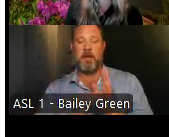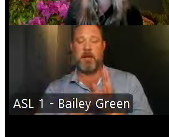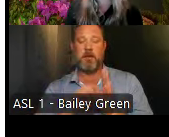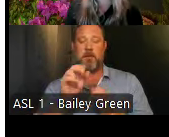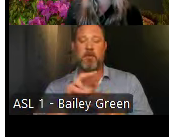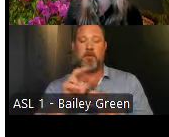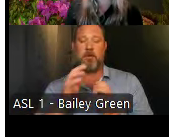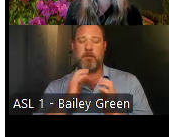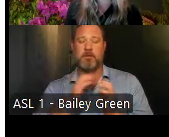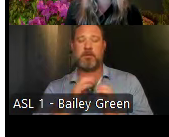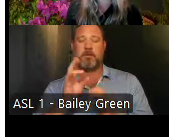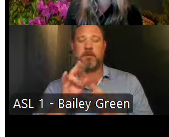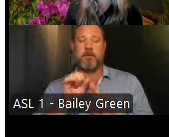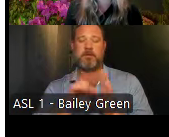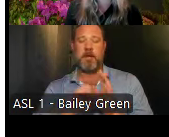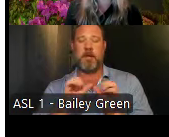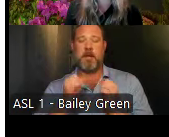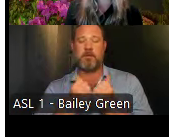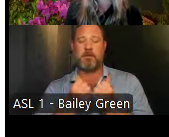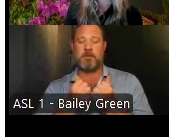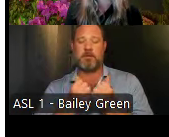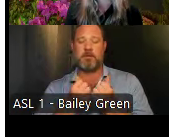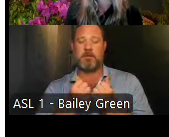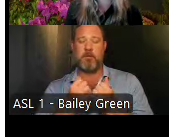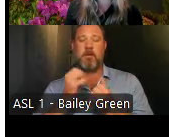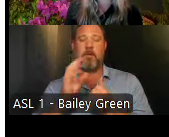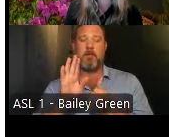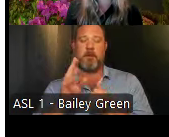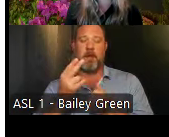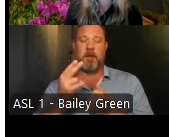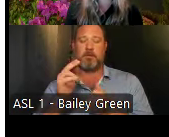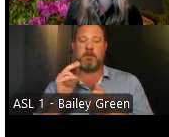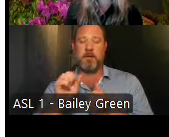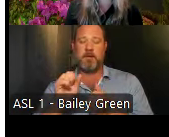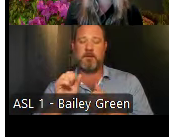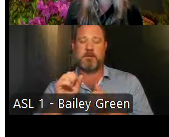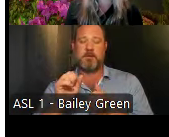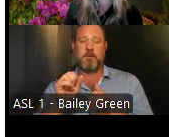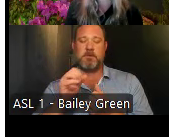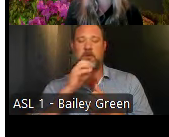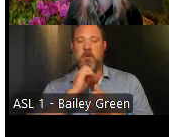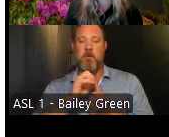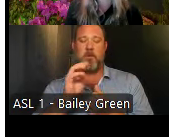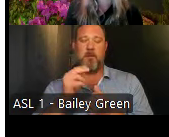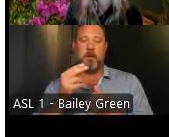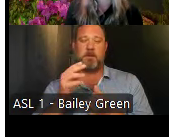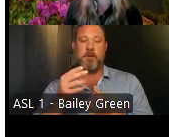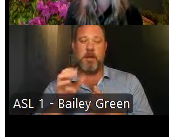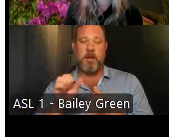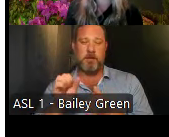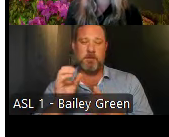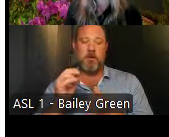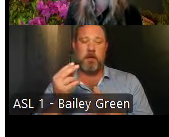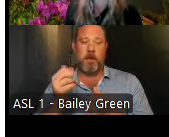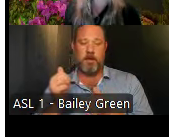33 citizens, 7 state agencies, and then the BHS-OAC, the old MHS-OAC, Council of